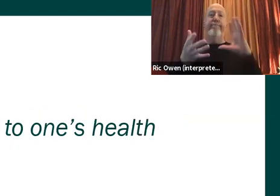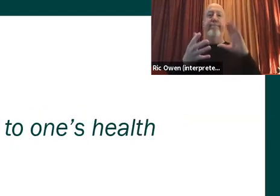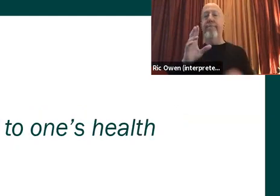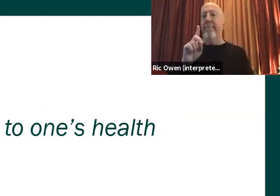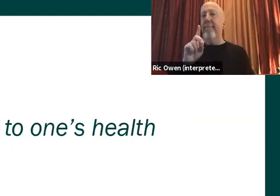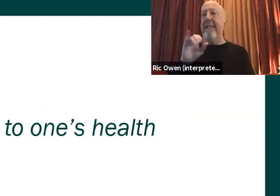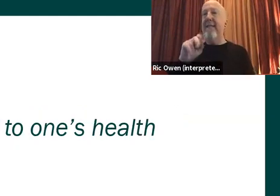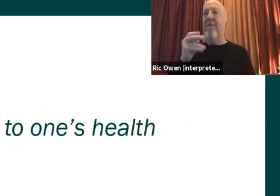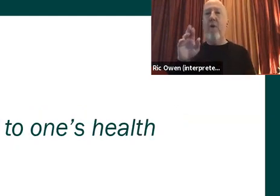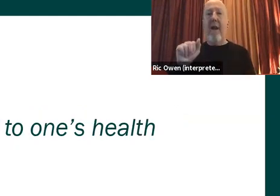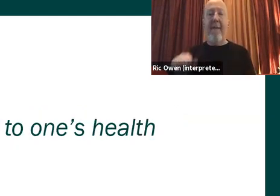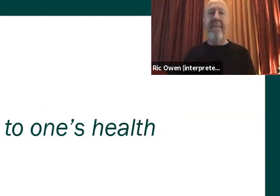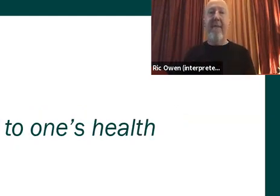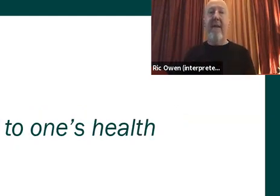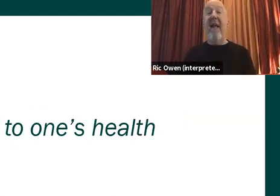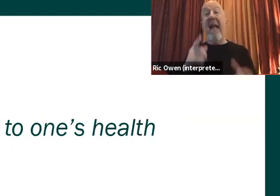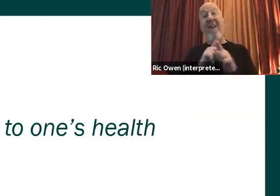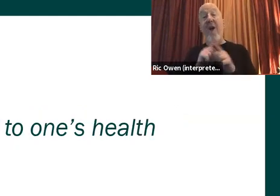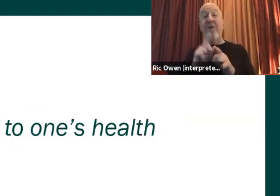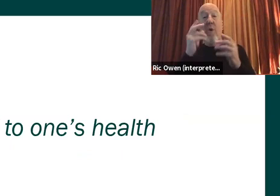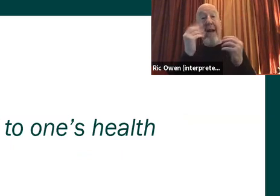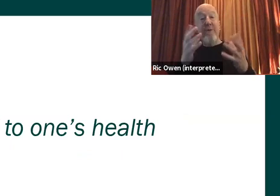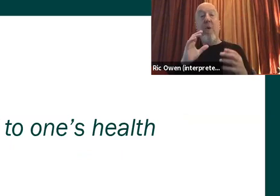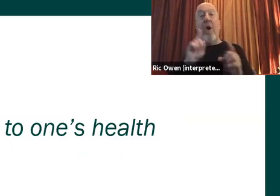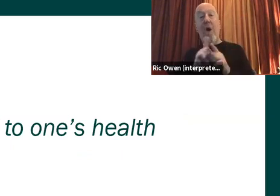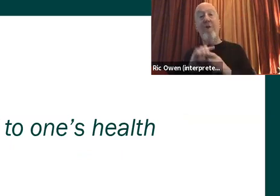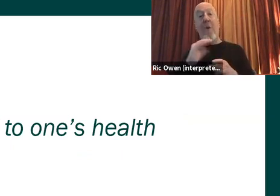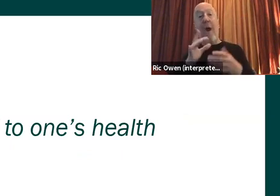And I just wanted to let you know that our guide covers